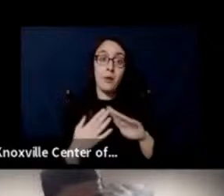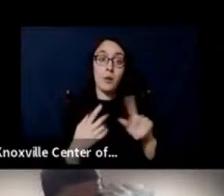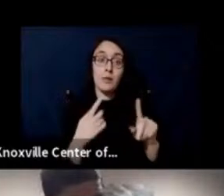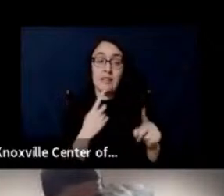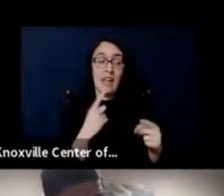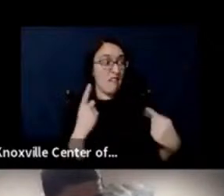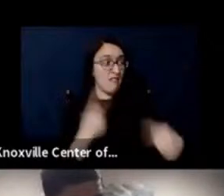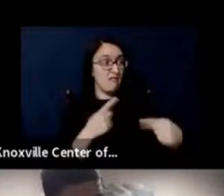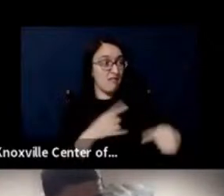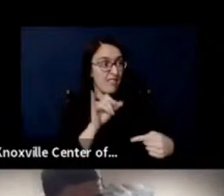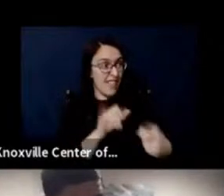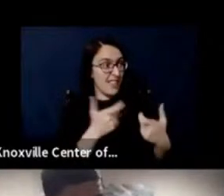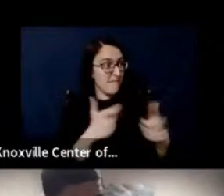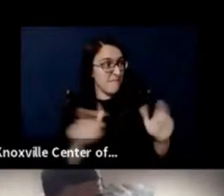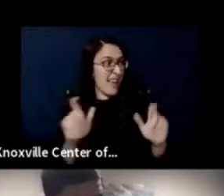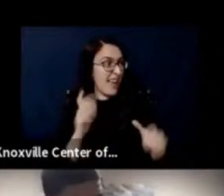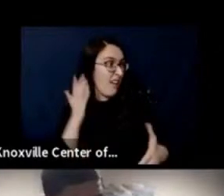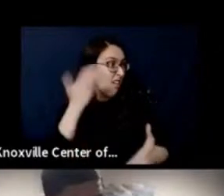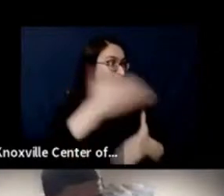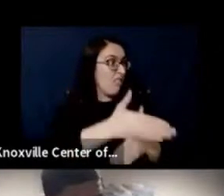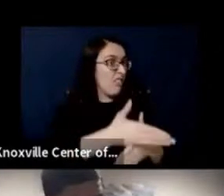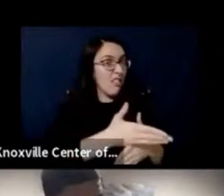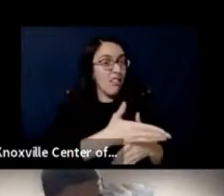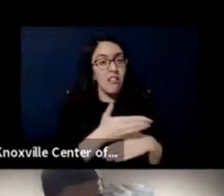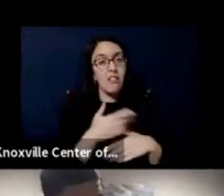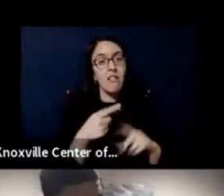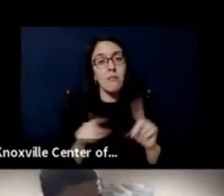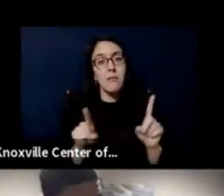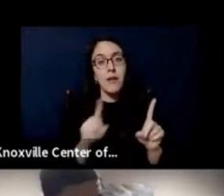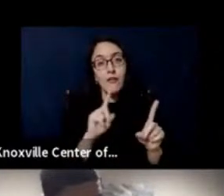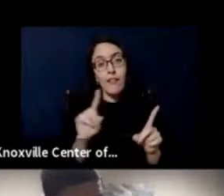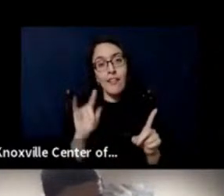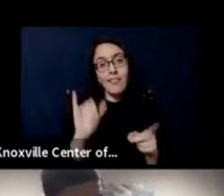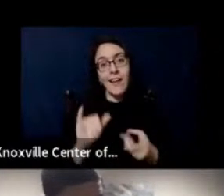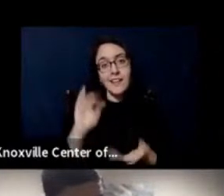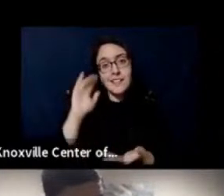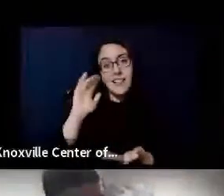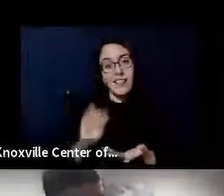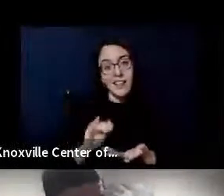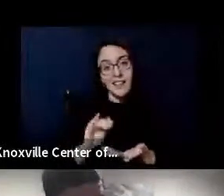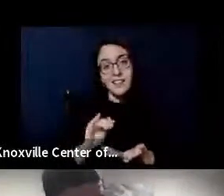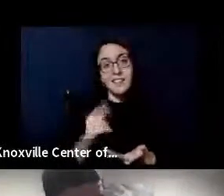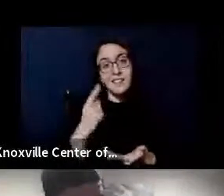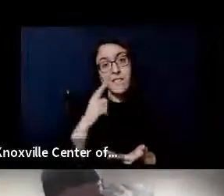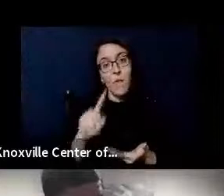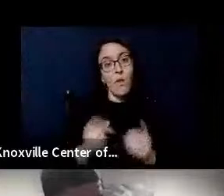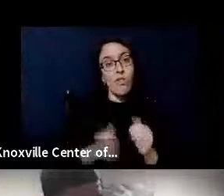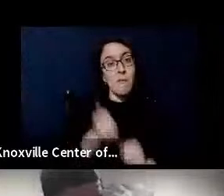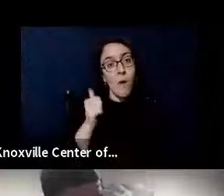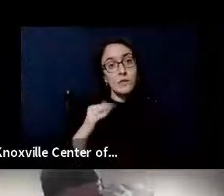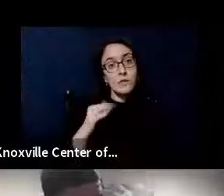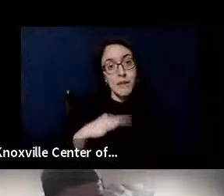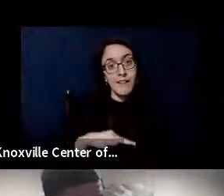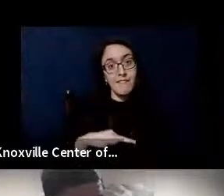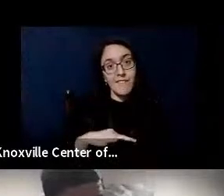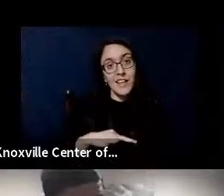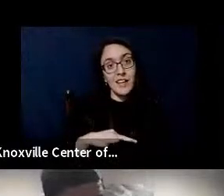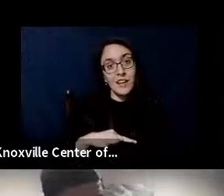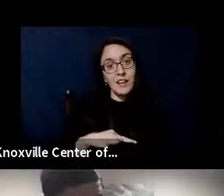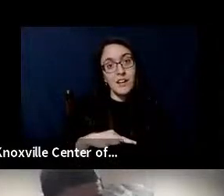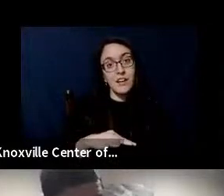big intrusion. But the reality is it's probably the least intrusive for the most benefit. But